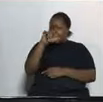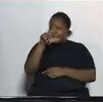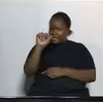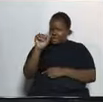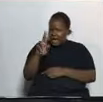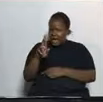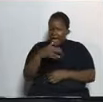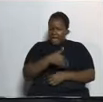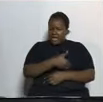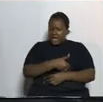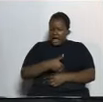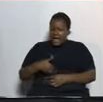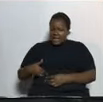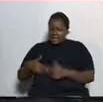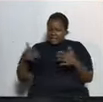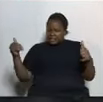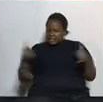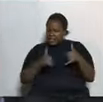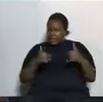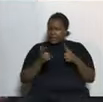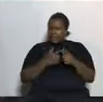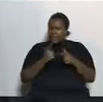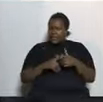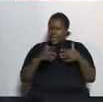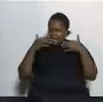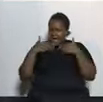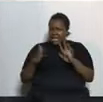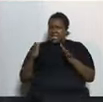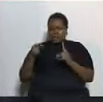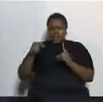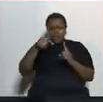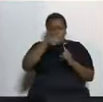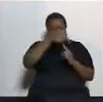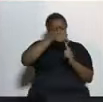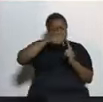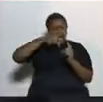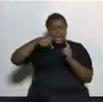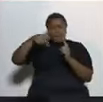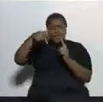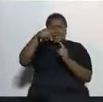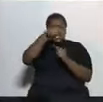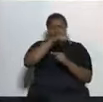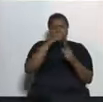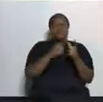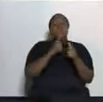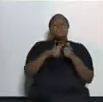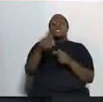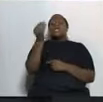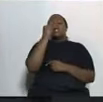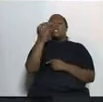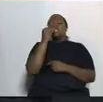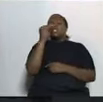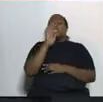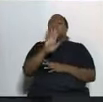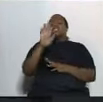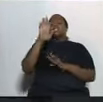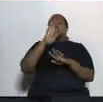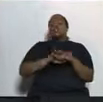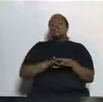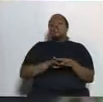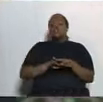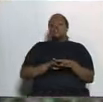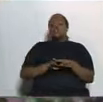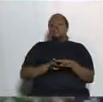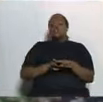to death, leave the going round and round and round, and eat its favorite plant? That's what they want to